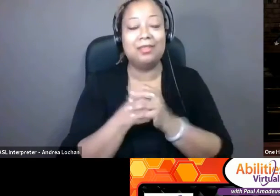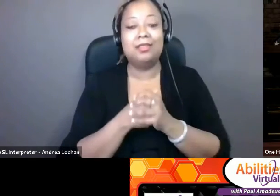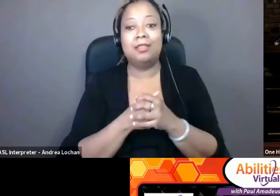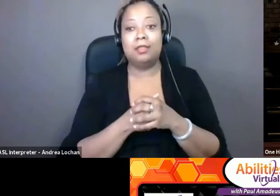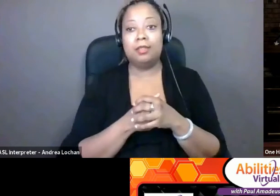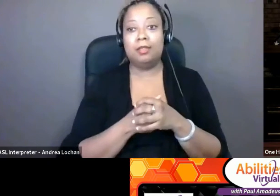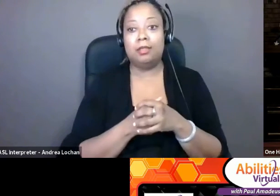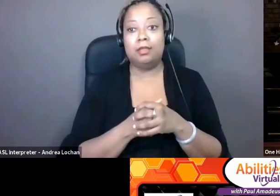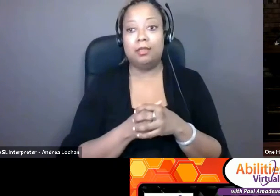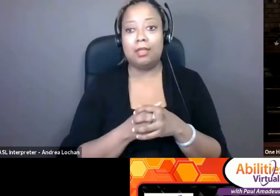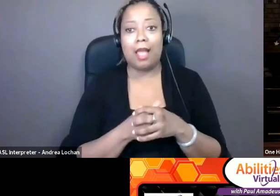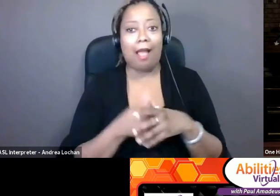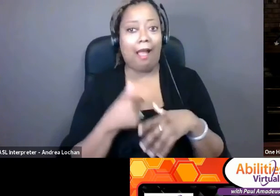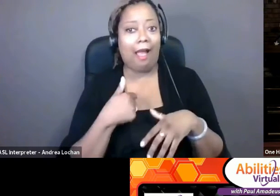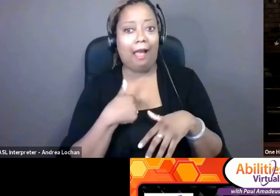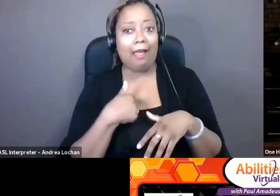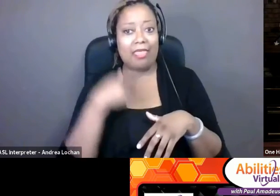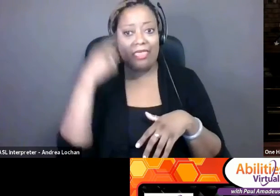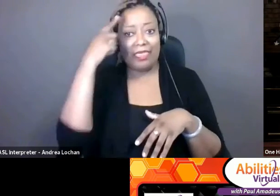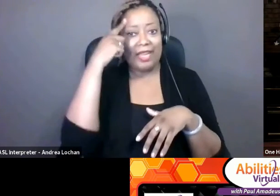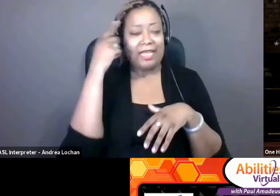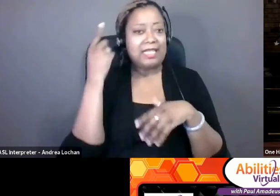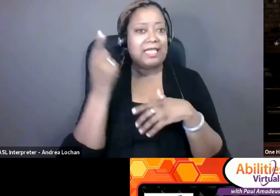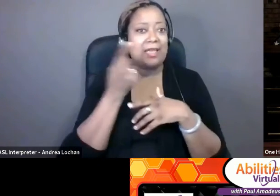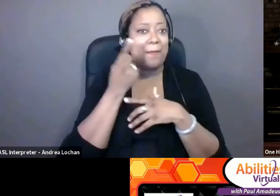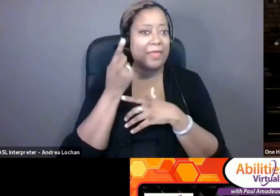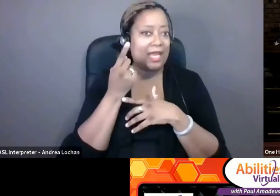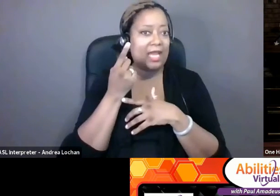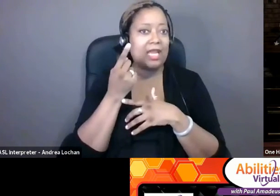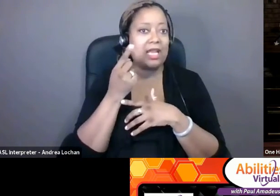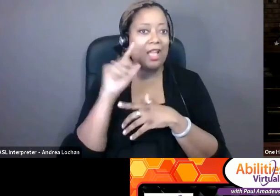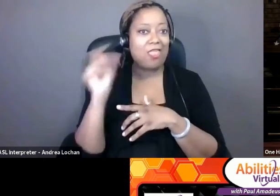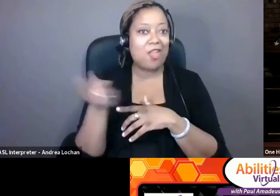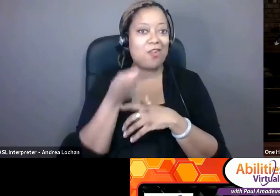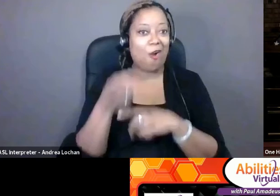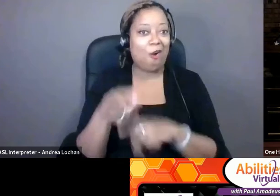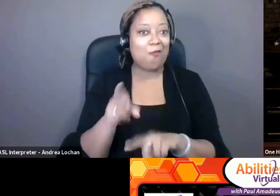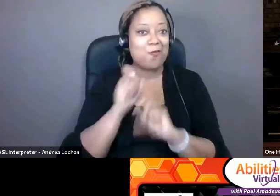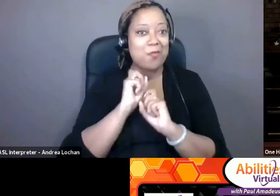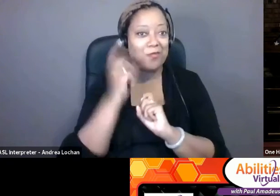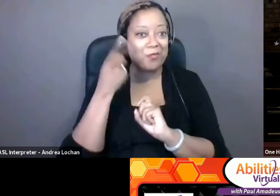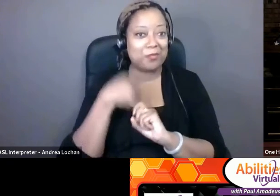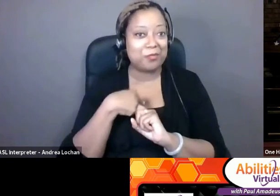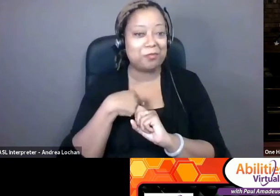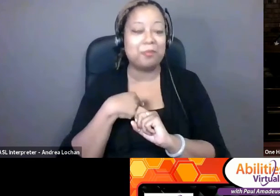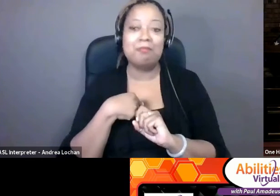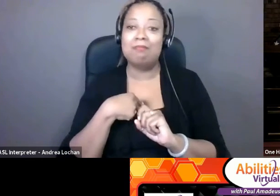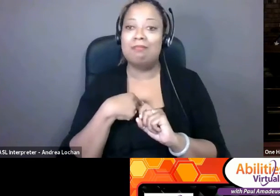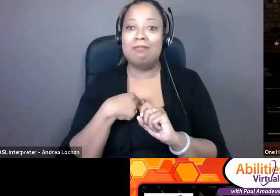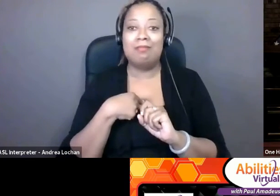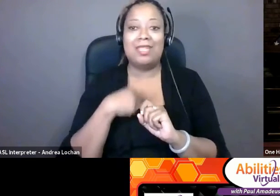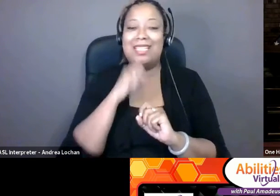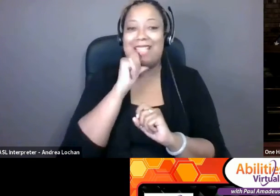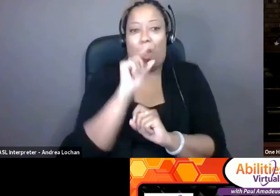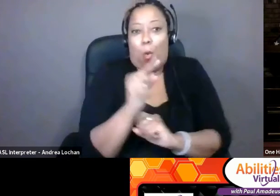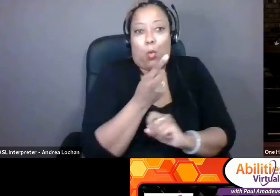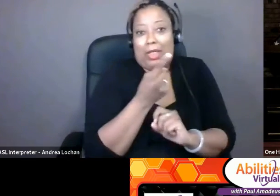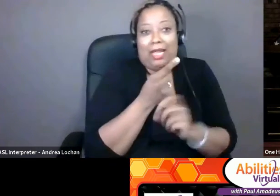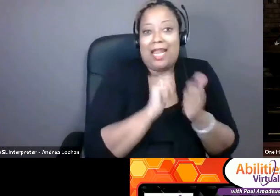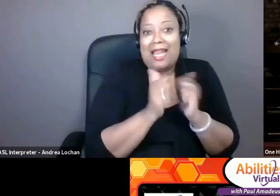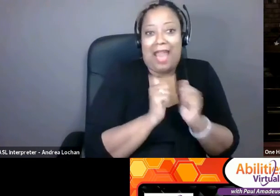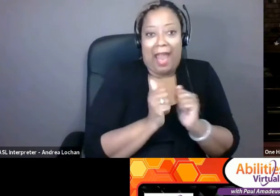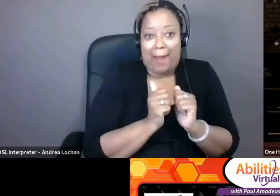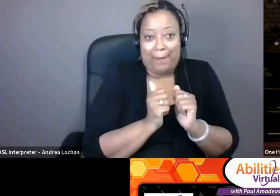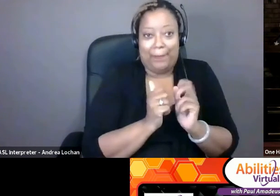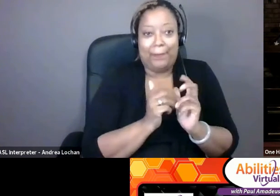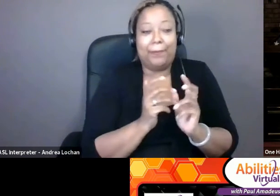I think something that golf was able to give to me was more than just the game as we normally would